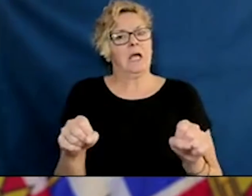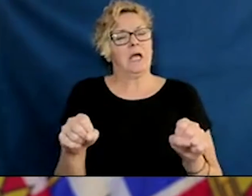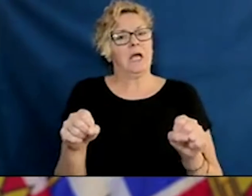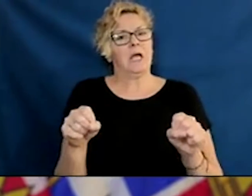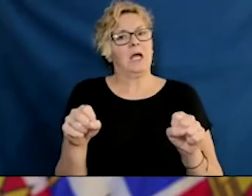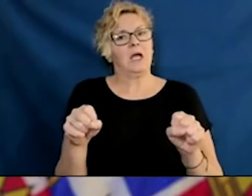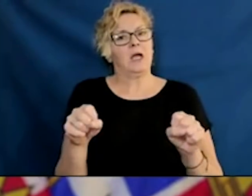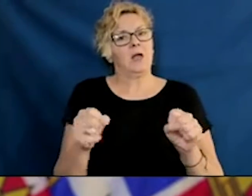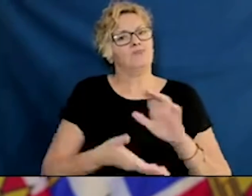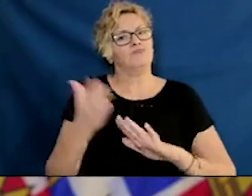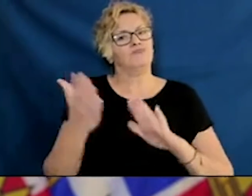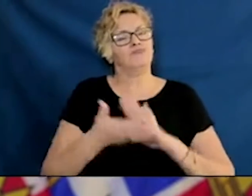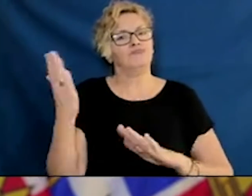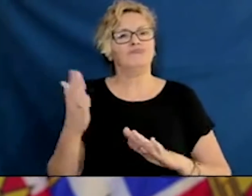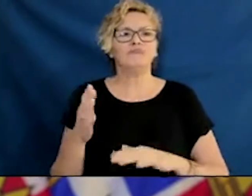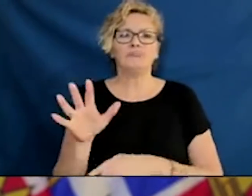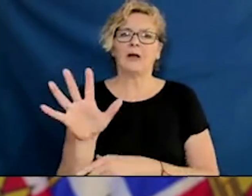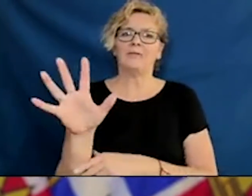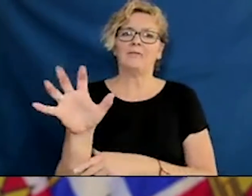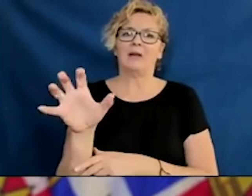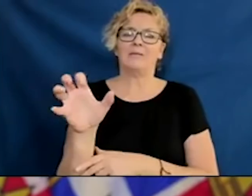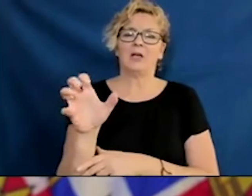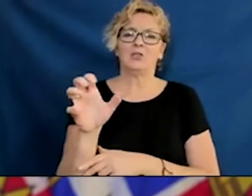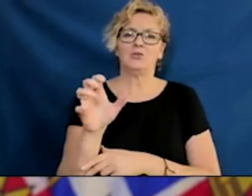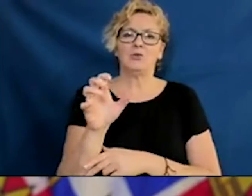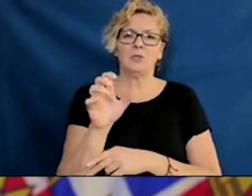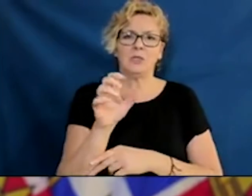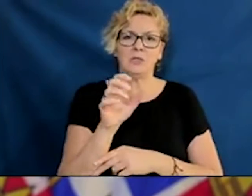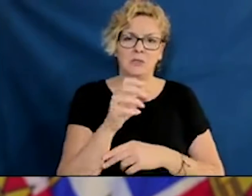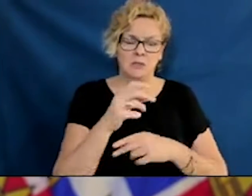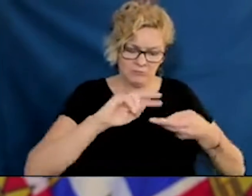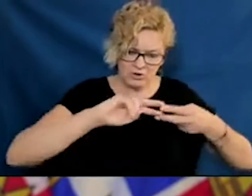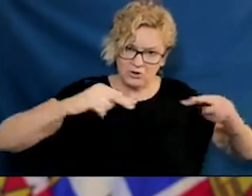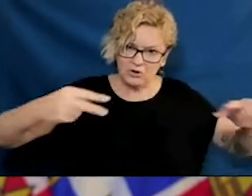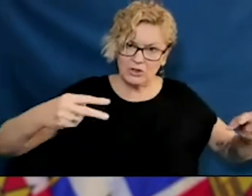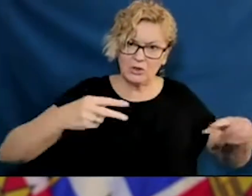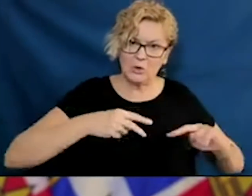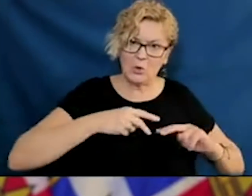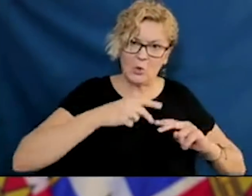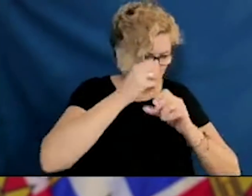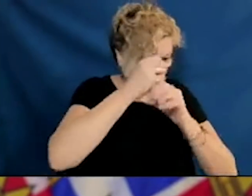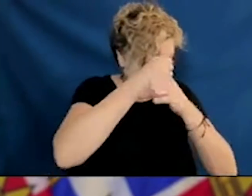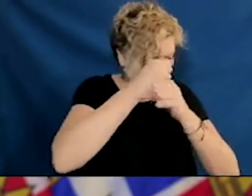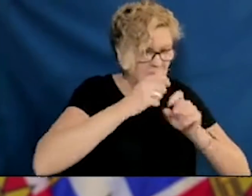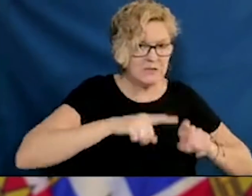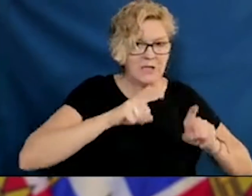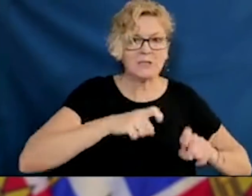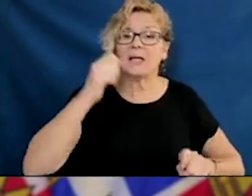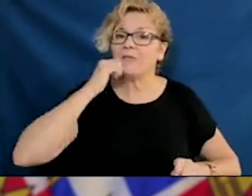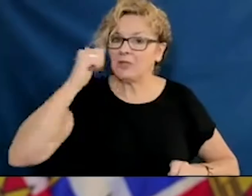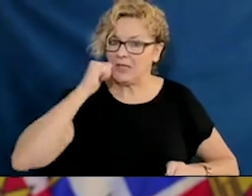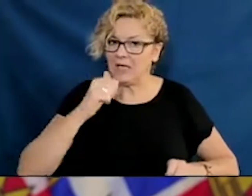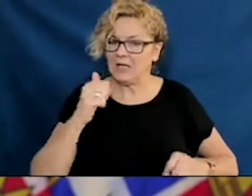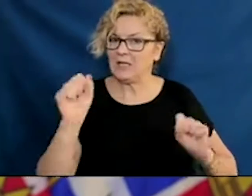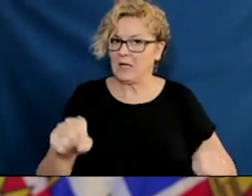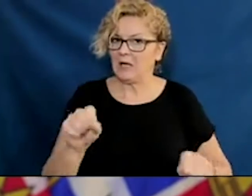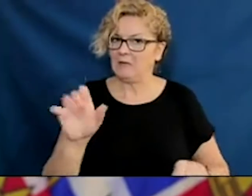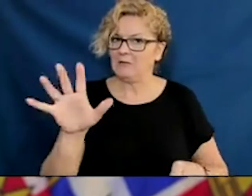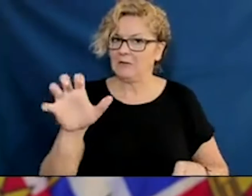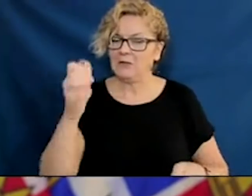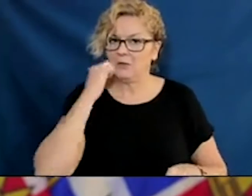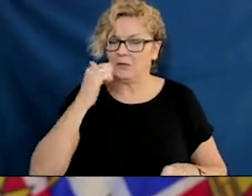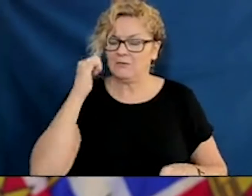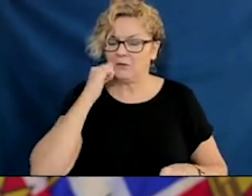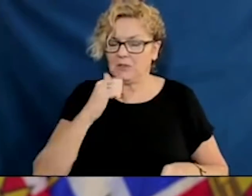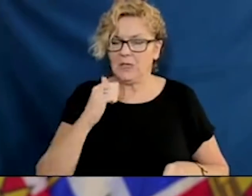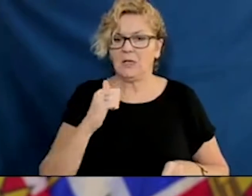genome sequences a day, but that is, we're looking at measures to increase that and to do, the